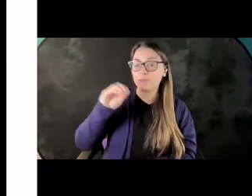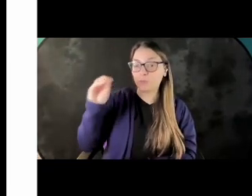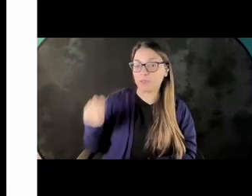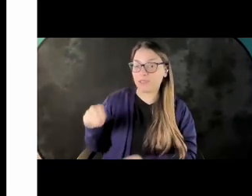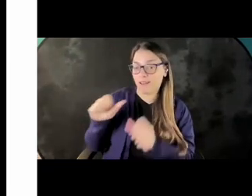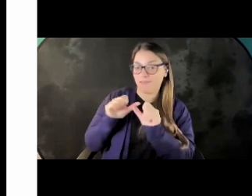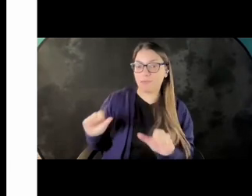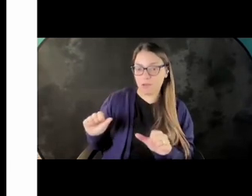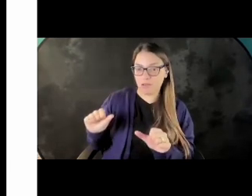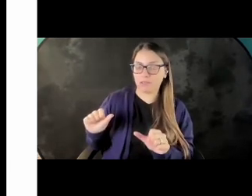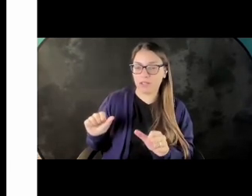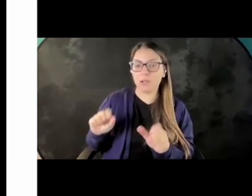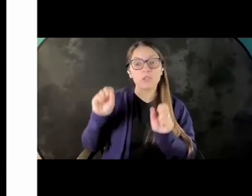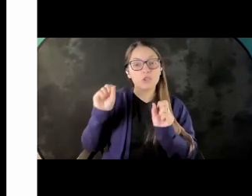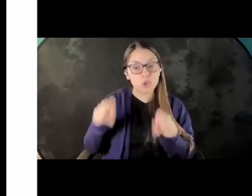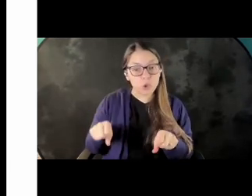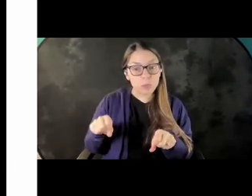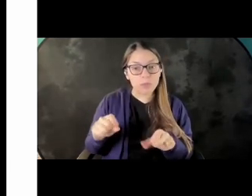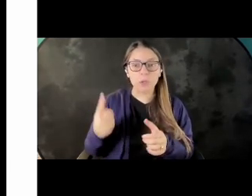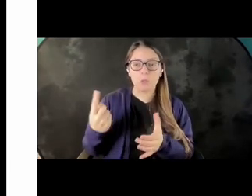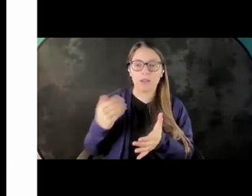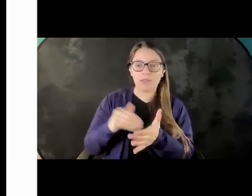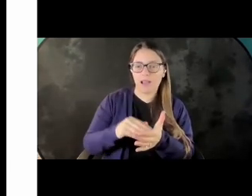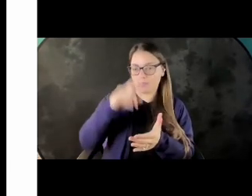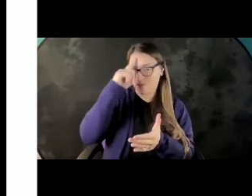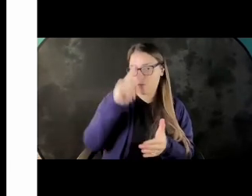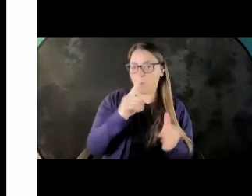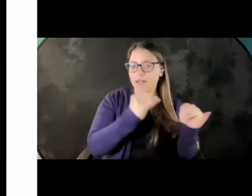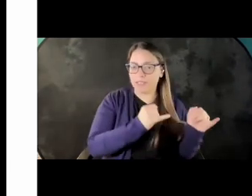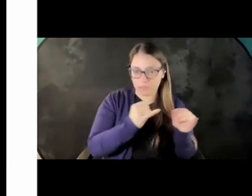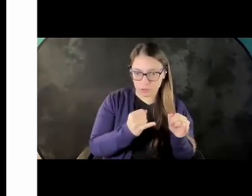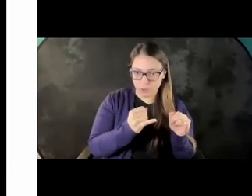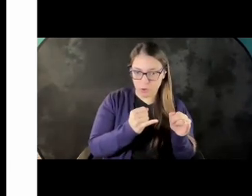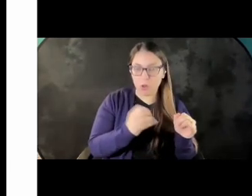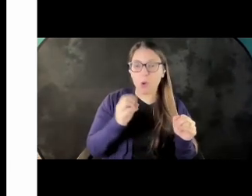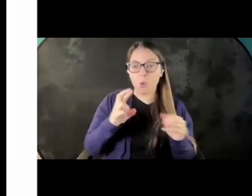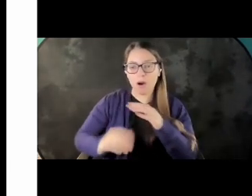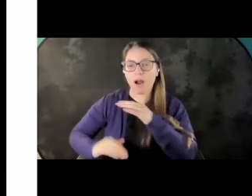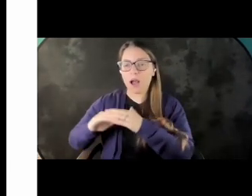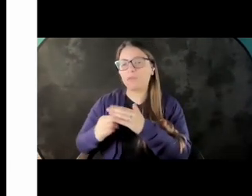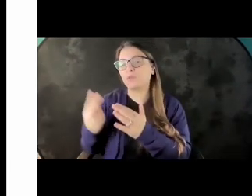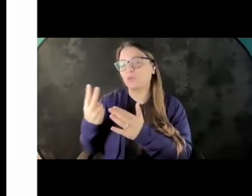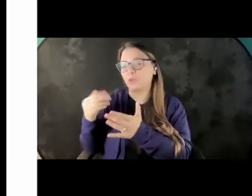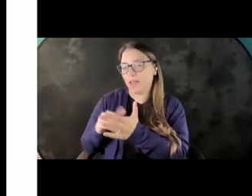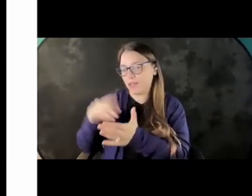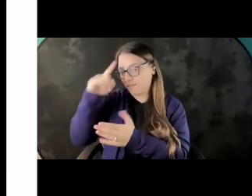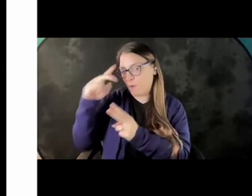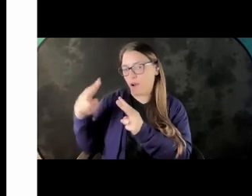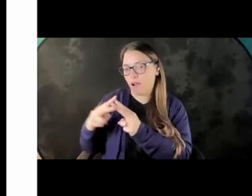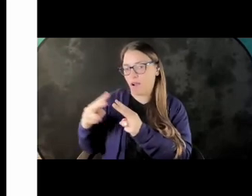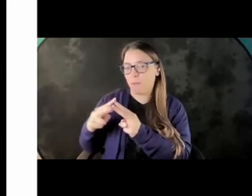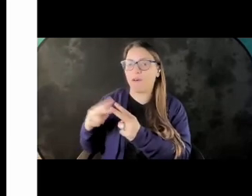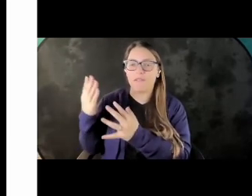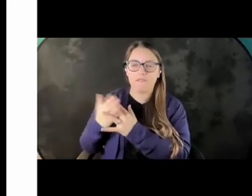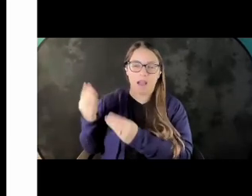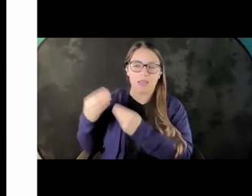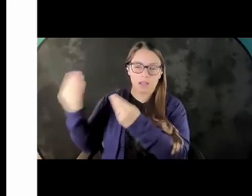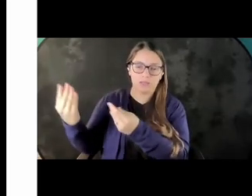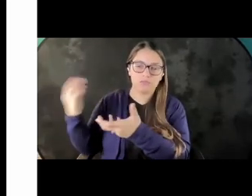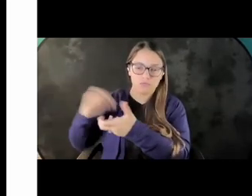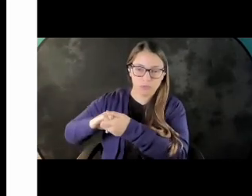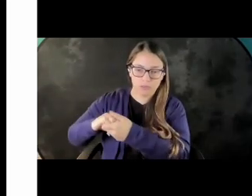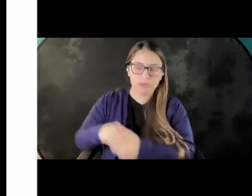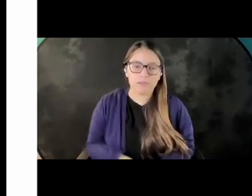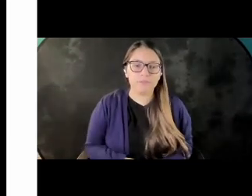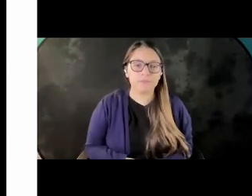deposit, which could be $1,000 for the individual or $2,000 for a couple who files jointly. With